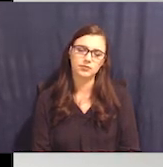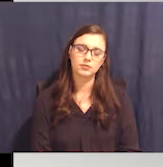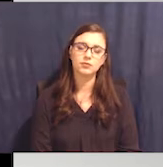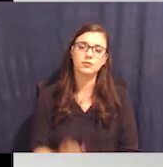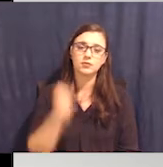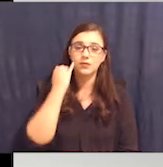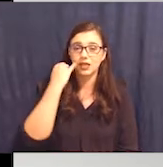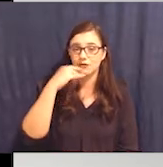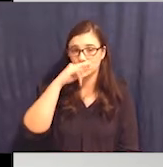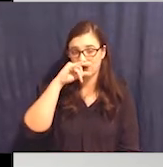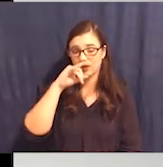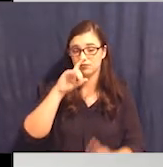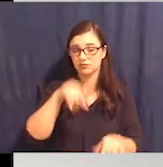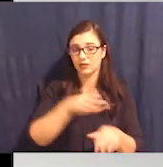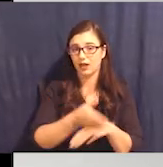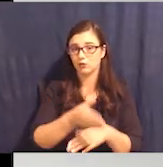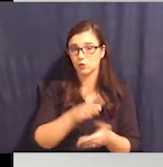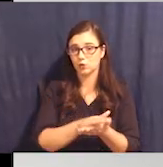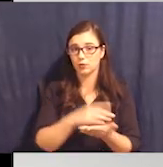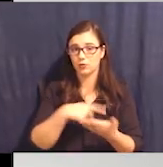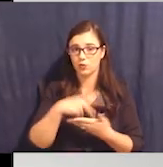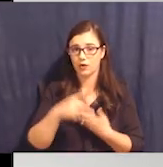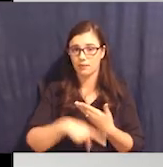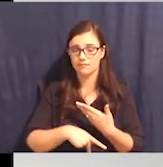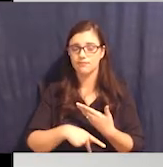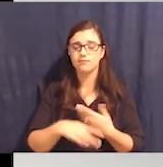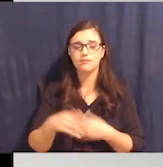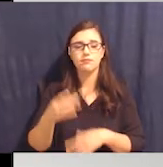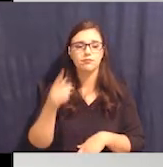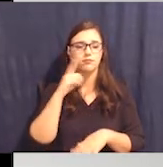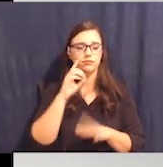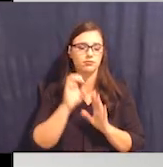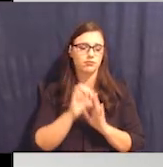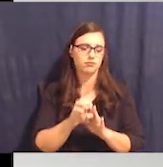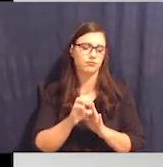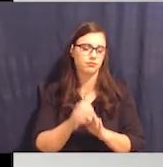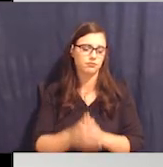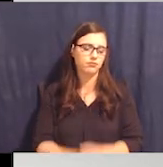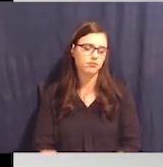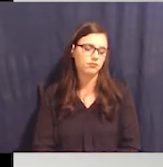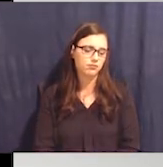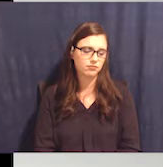If your child attends after-school programs, let's say